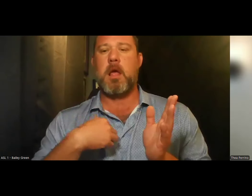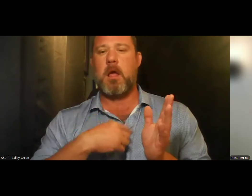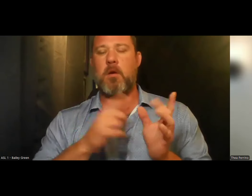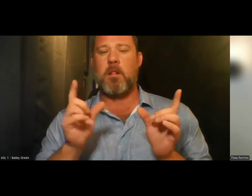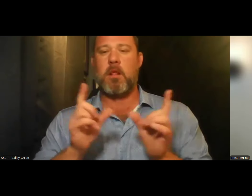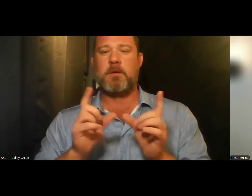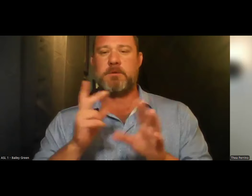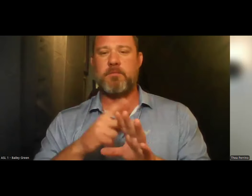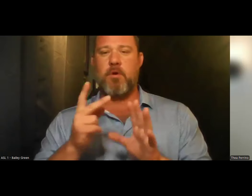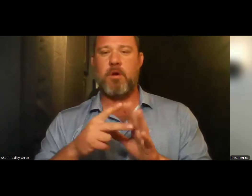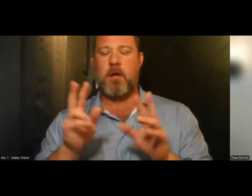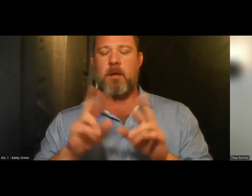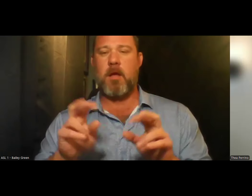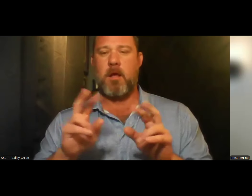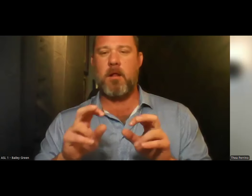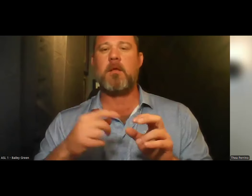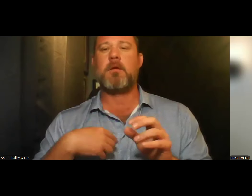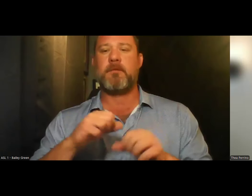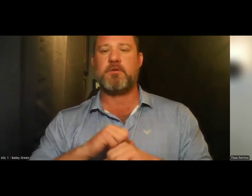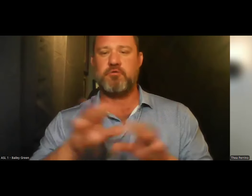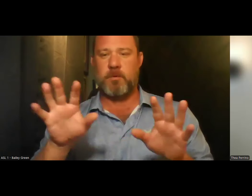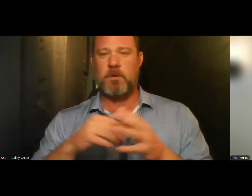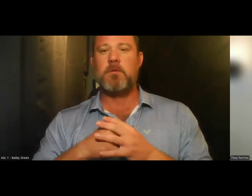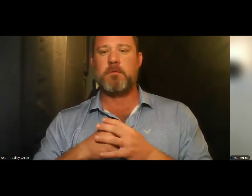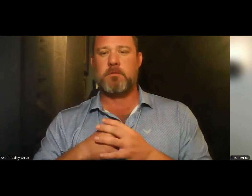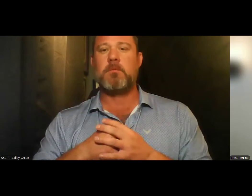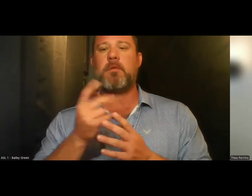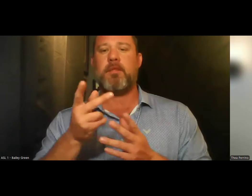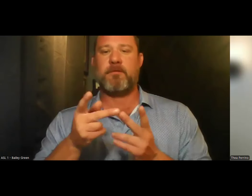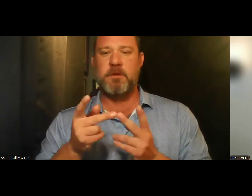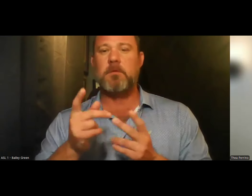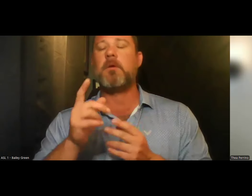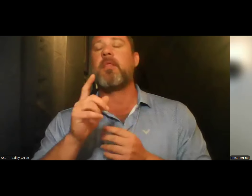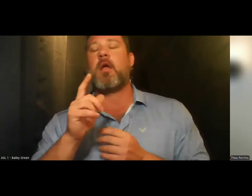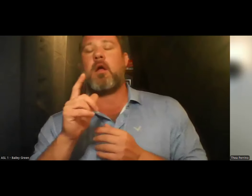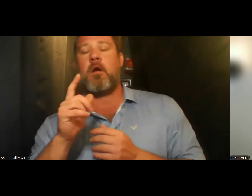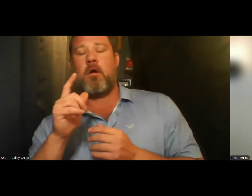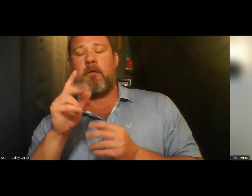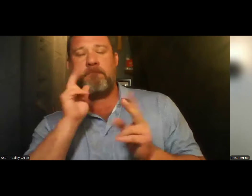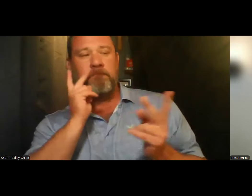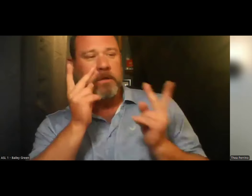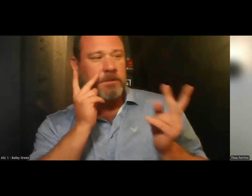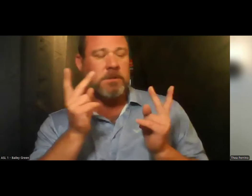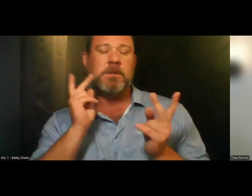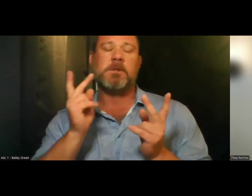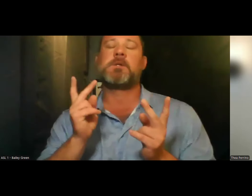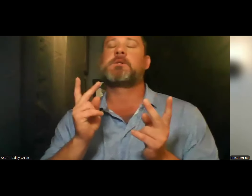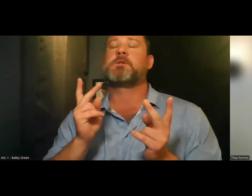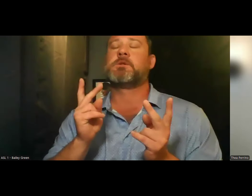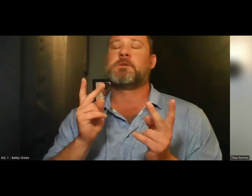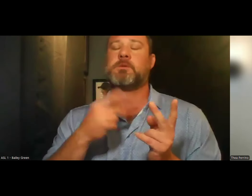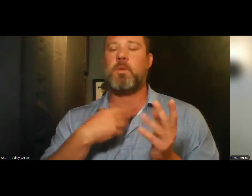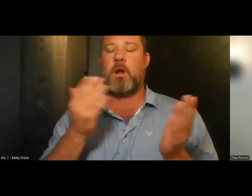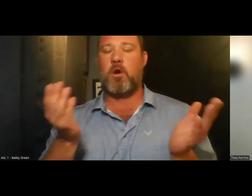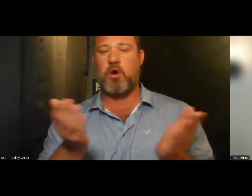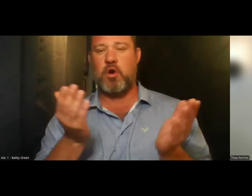licensing program analysts have distributed this at their facilities, at their site visits, and we are